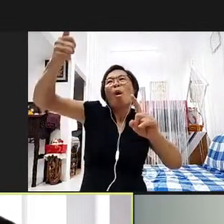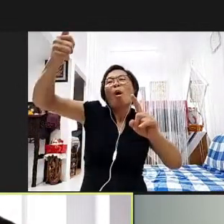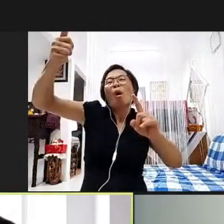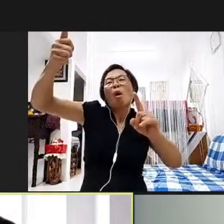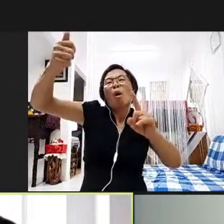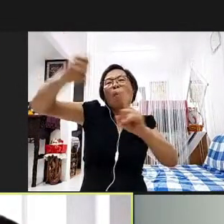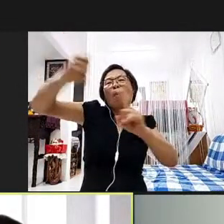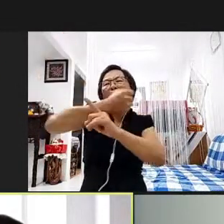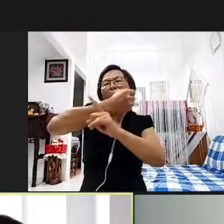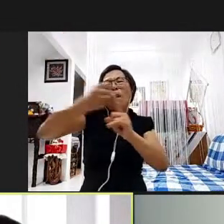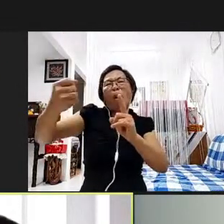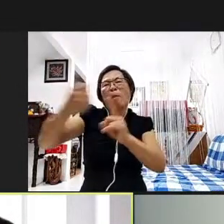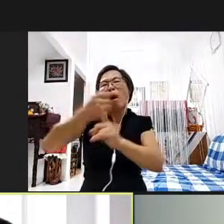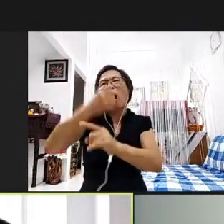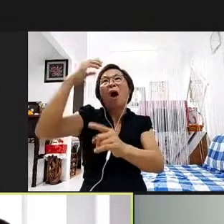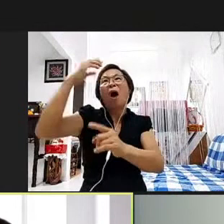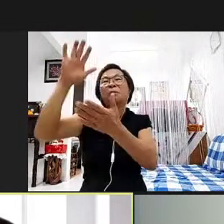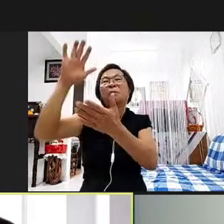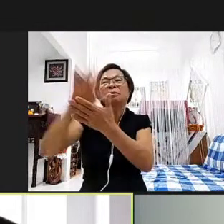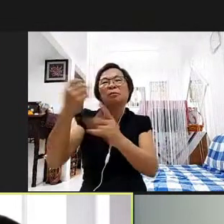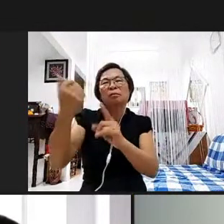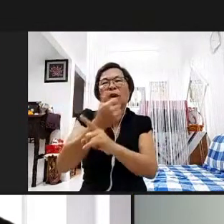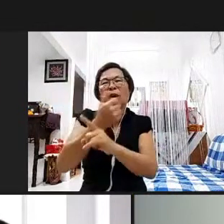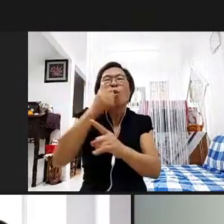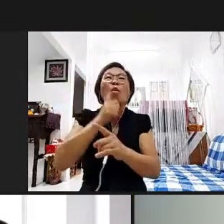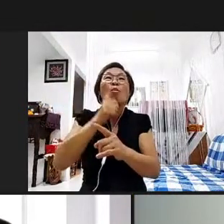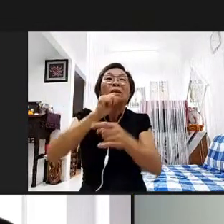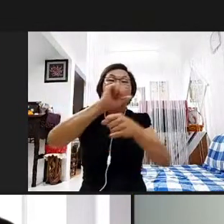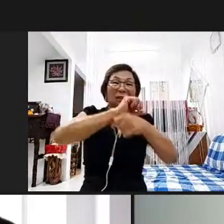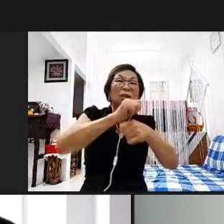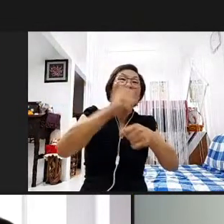domestic violence. Women who are working,